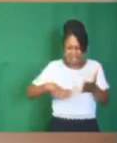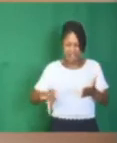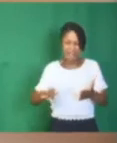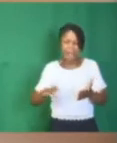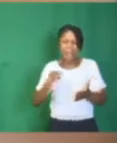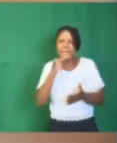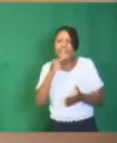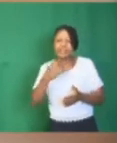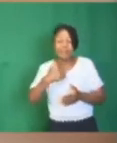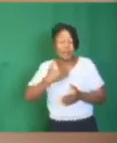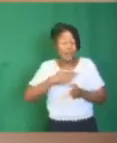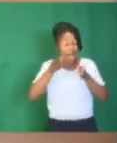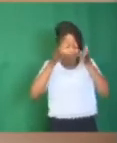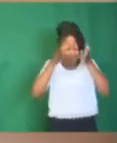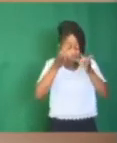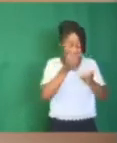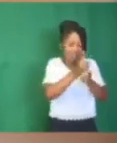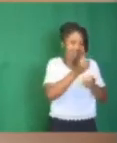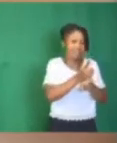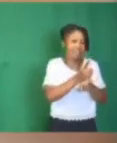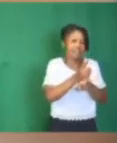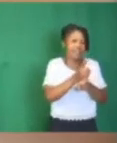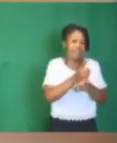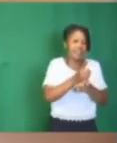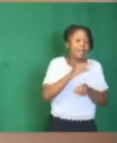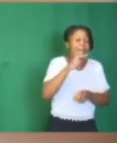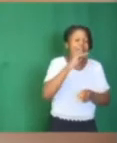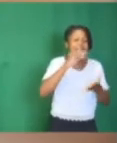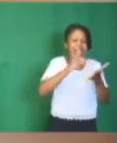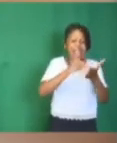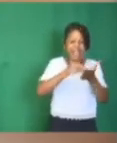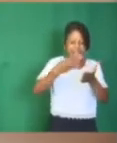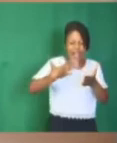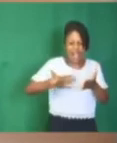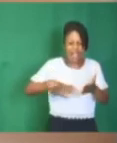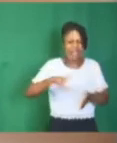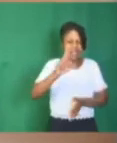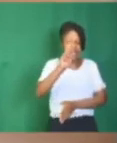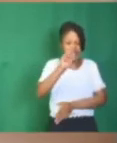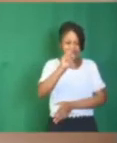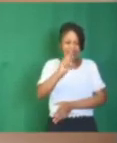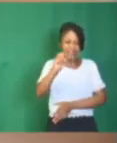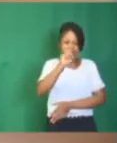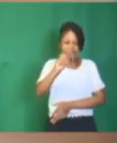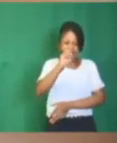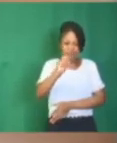shortly, which is the waste called nitrogenous waste, which is excreted